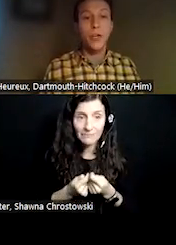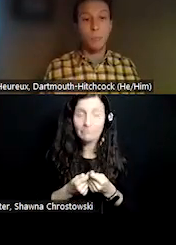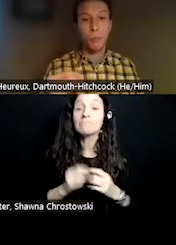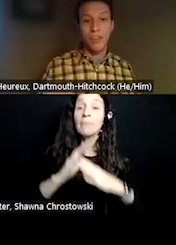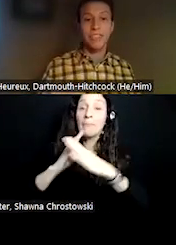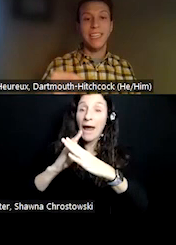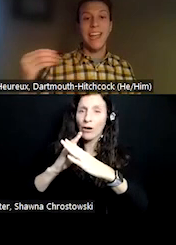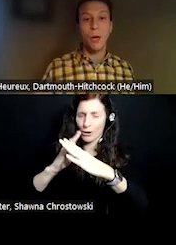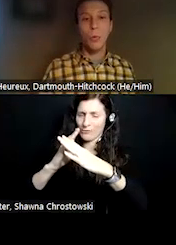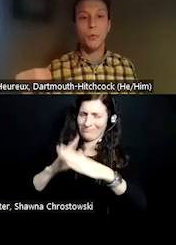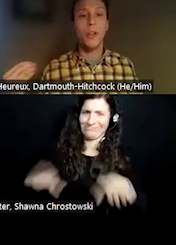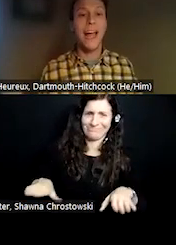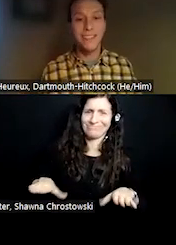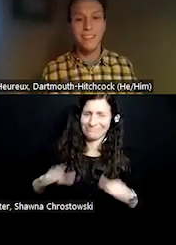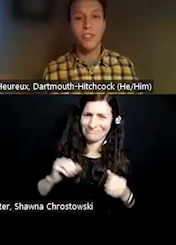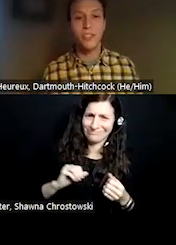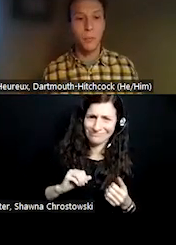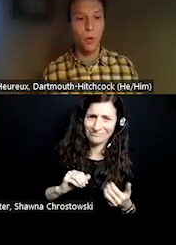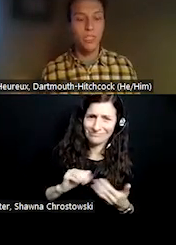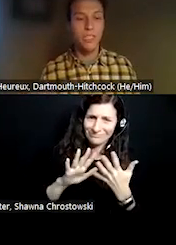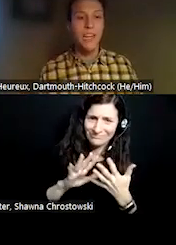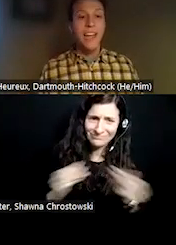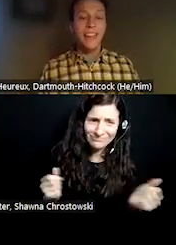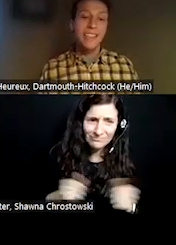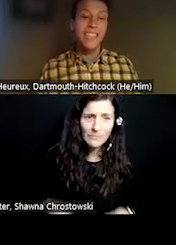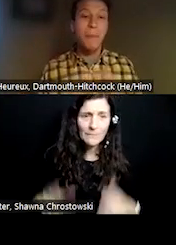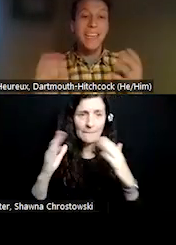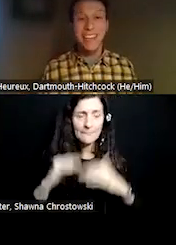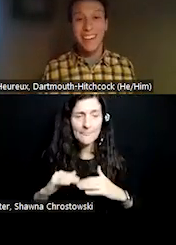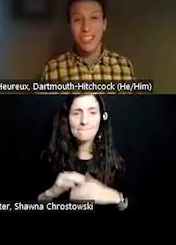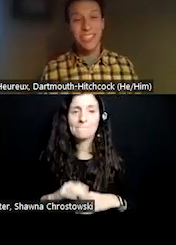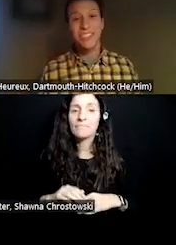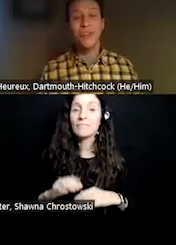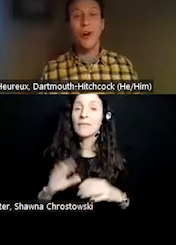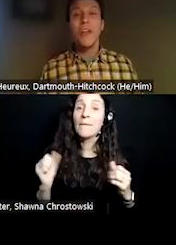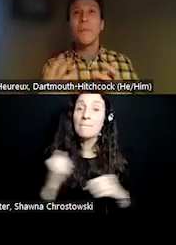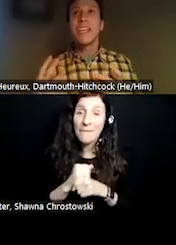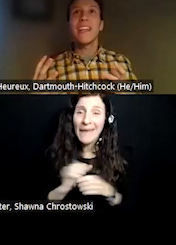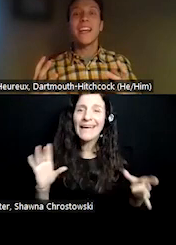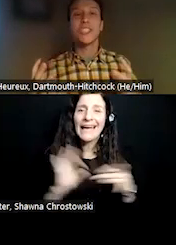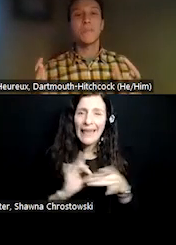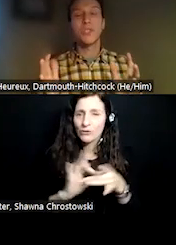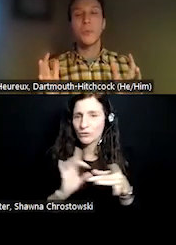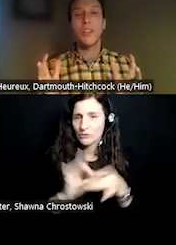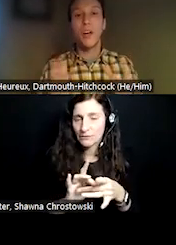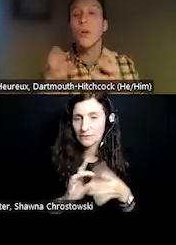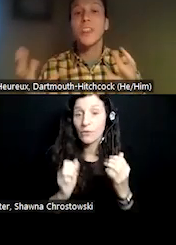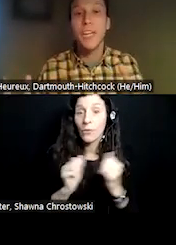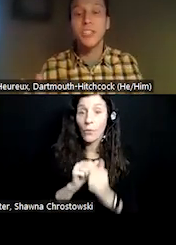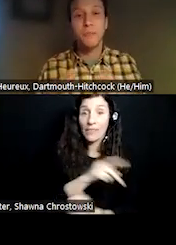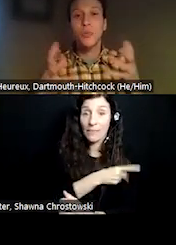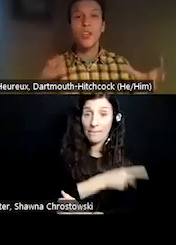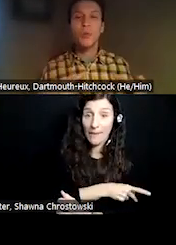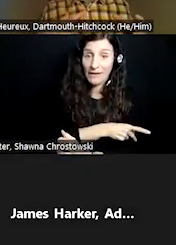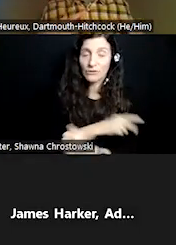addressing barriers preventing equitable access to supports, and lastly, making connections. Making connections between with the